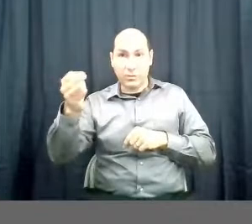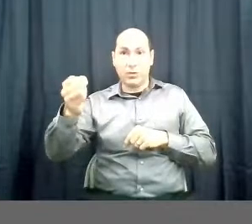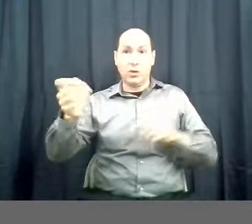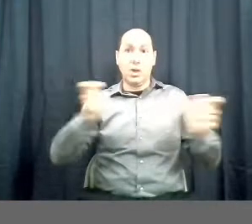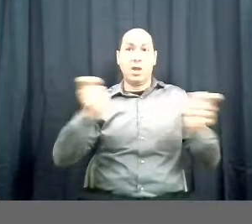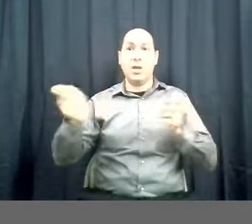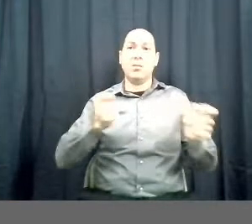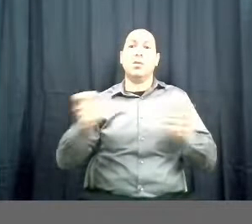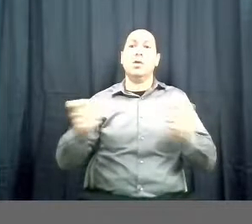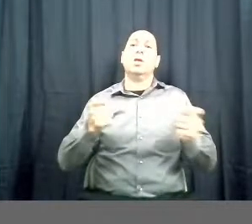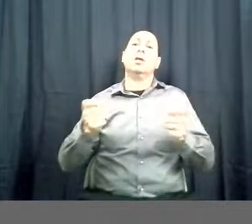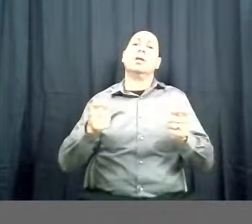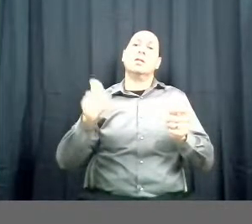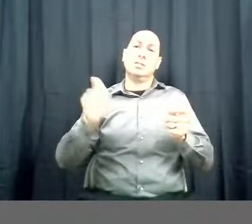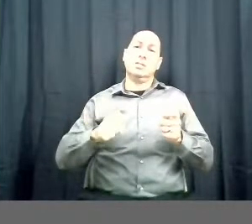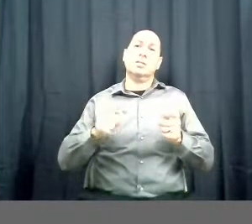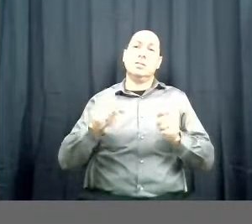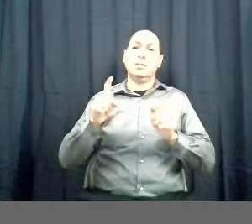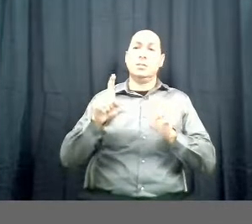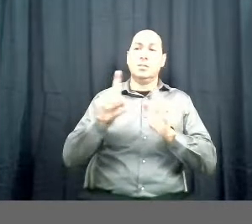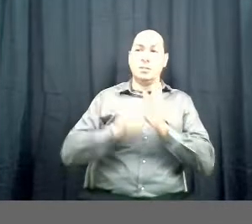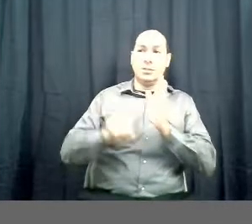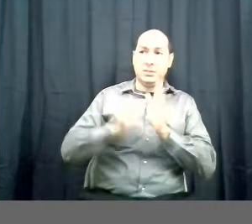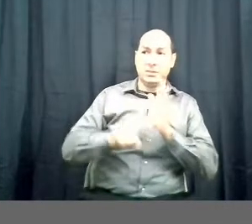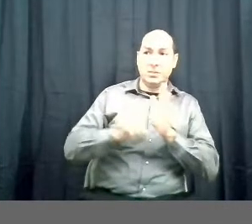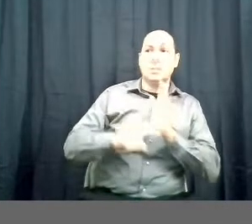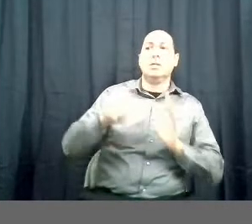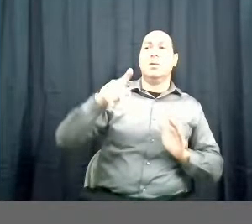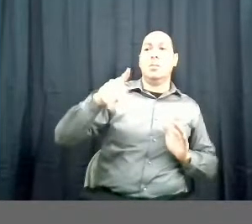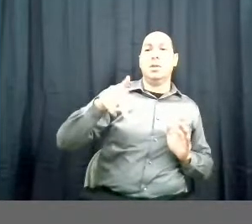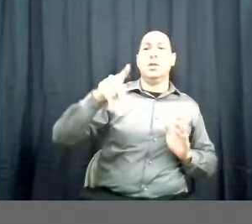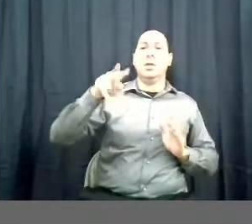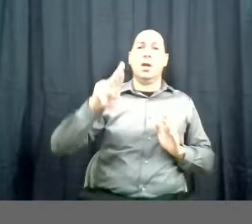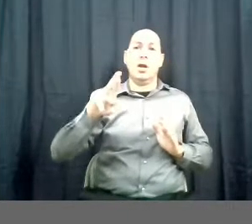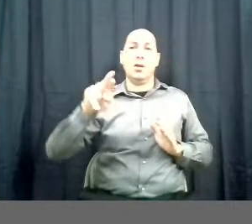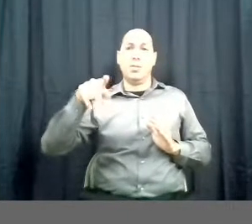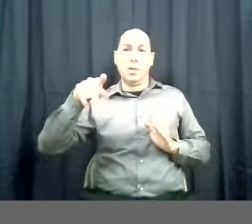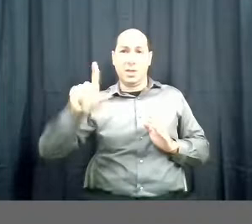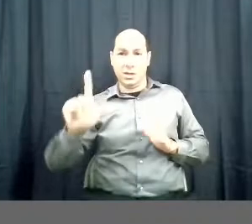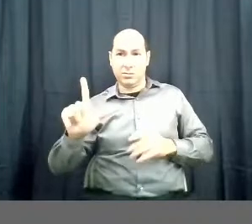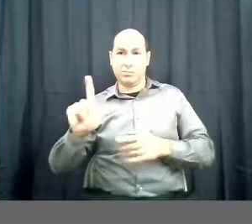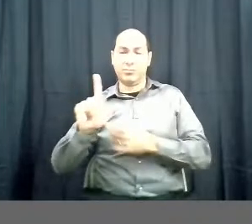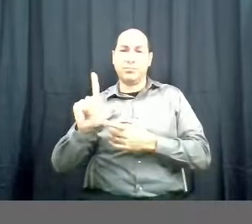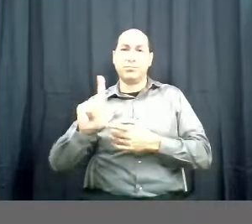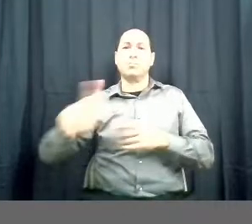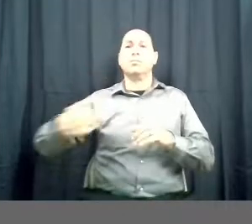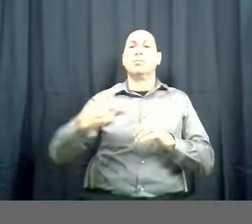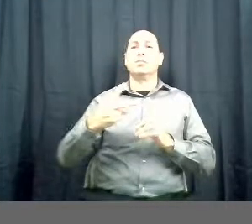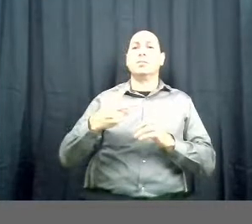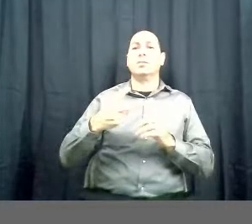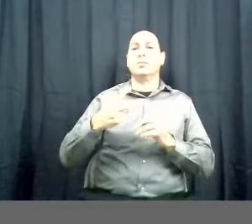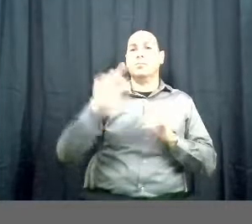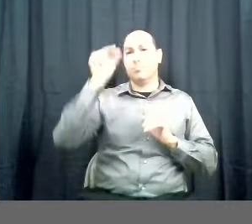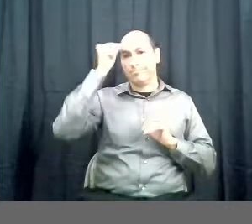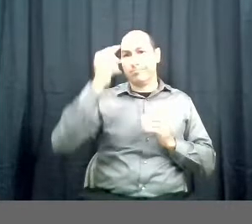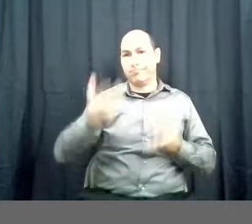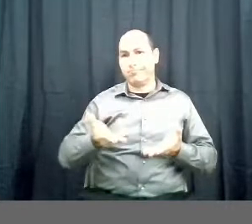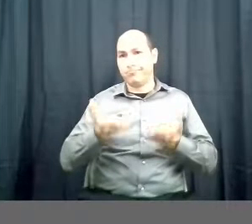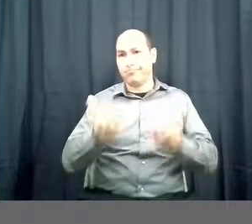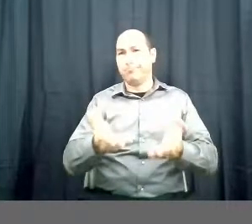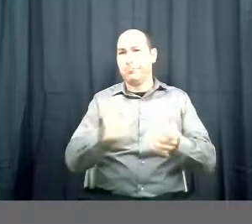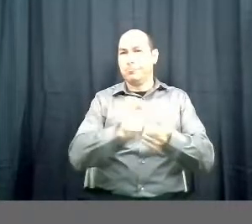the Puerto Rico poverty line. Second, the government submitted an amended